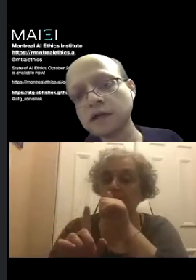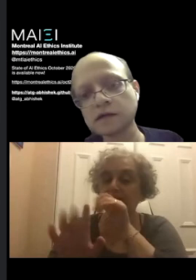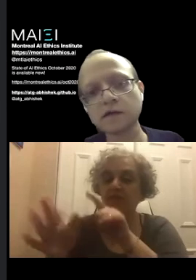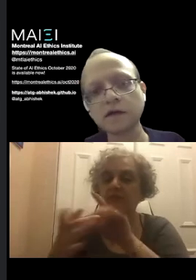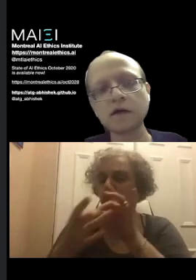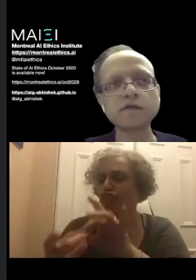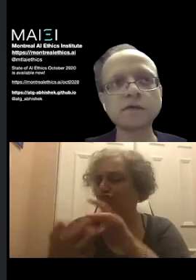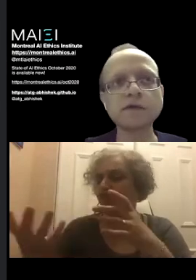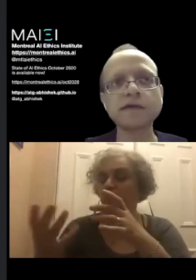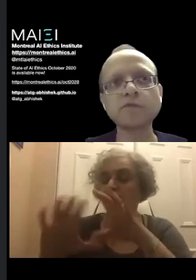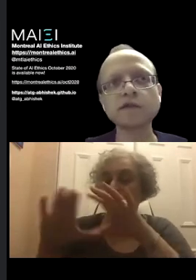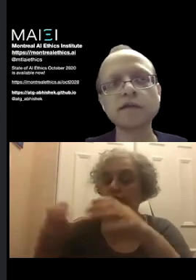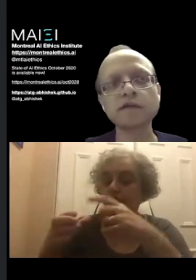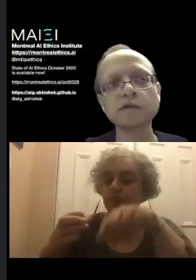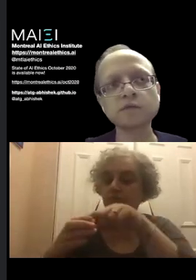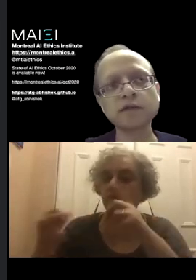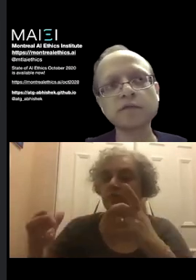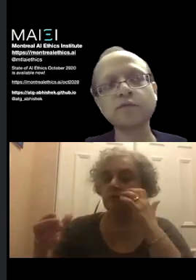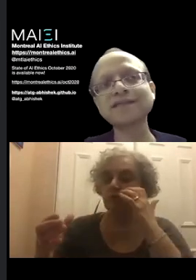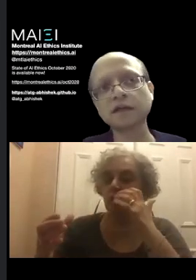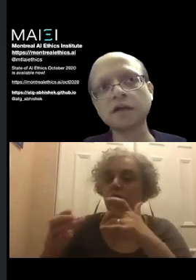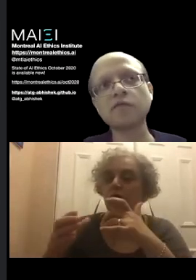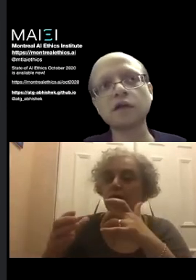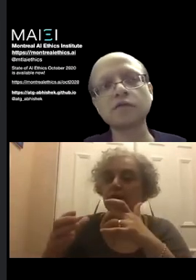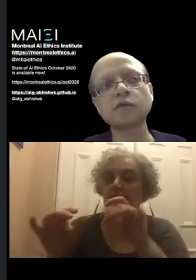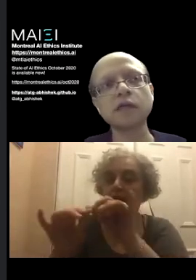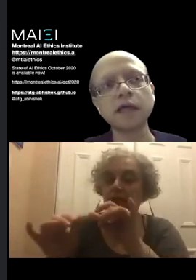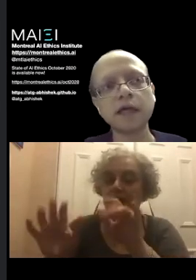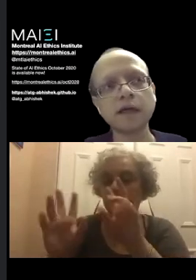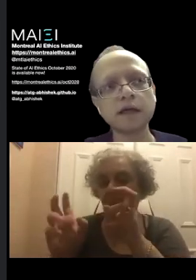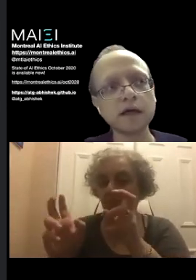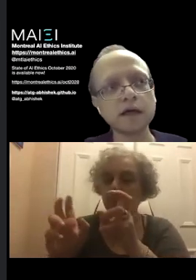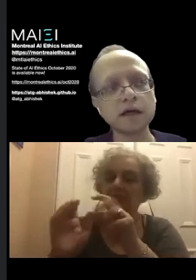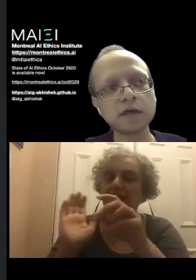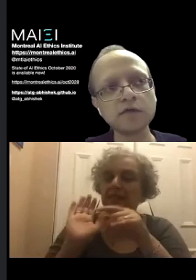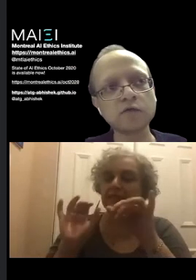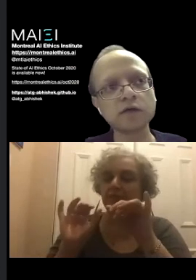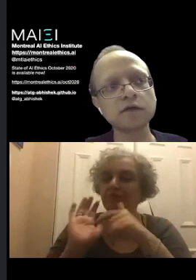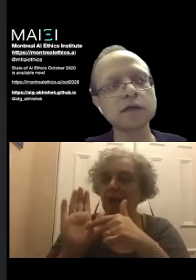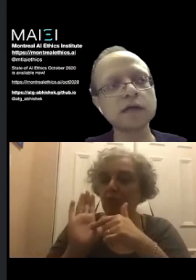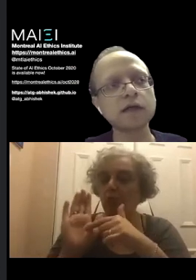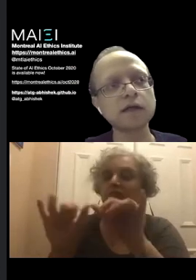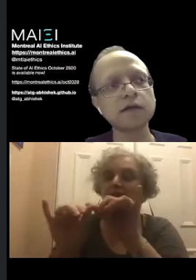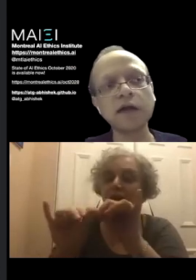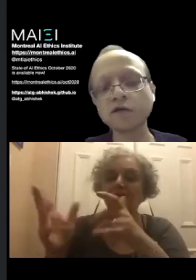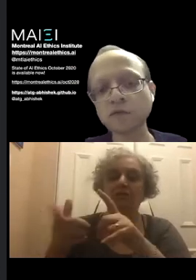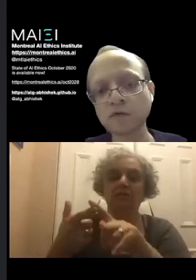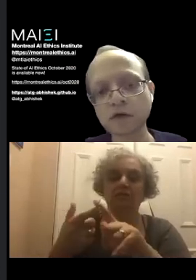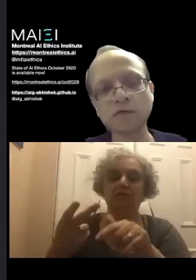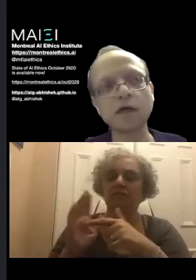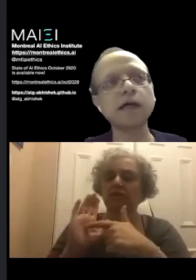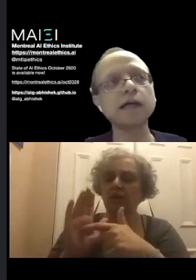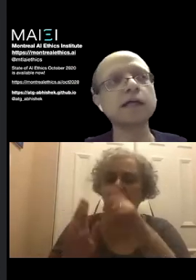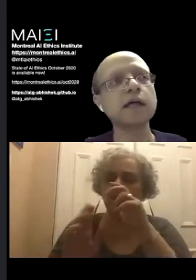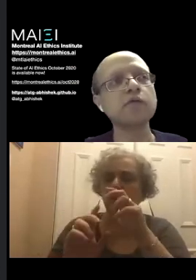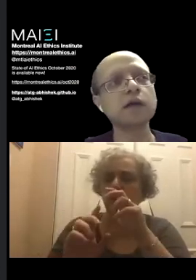the smallness and the uniqueness of some of these sample sizes, which make them particularly vulnerable. And I believe in one of the scenarios we will